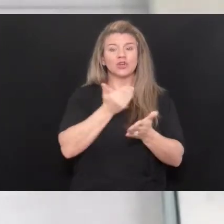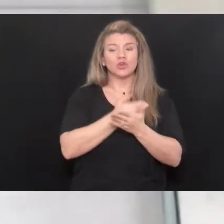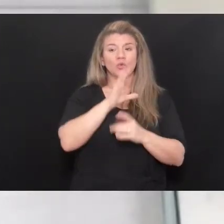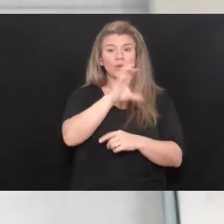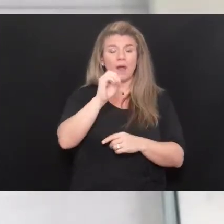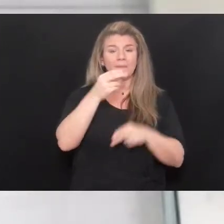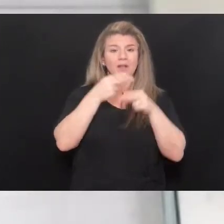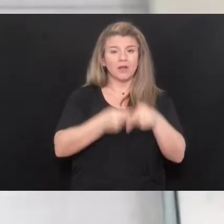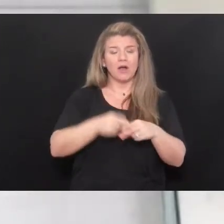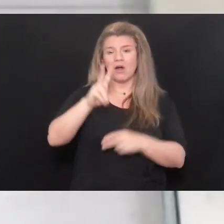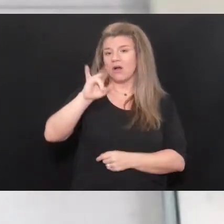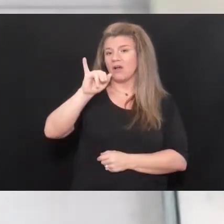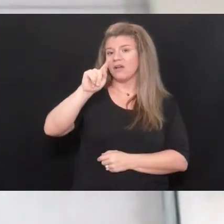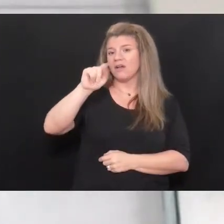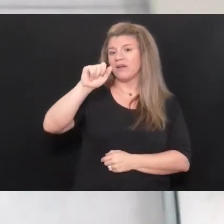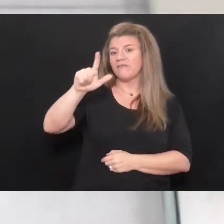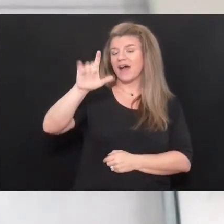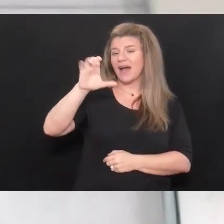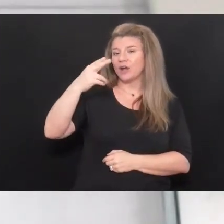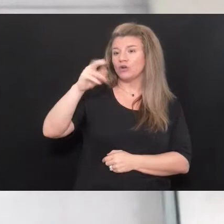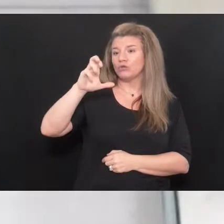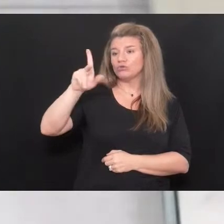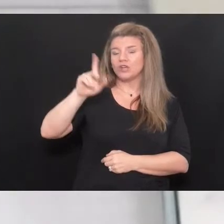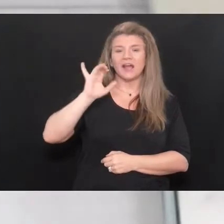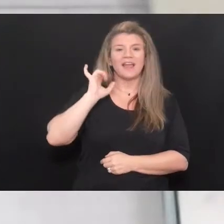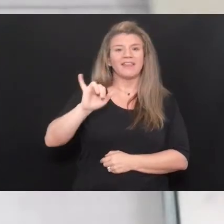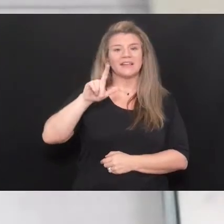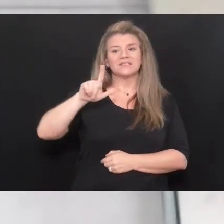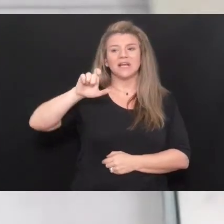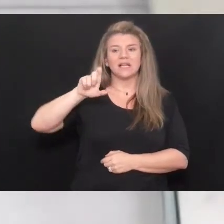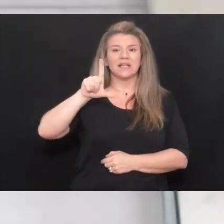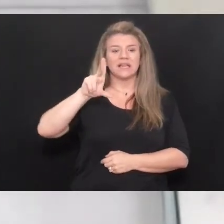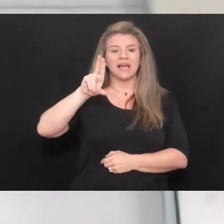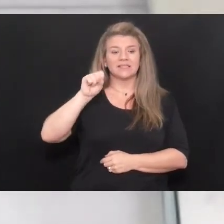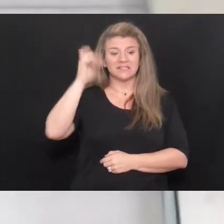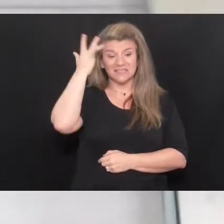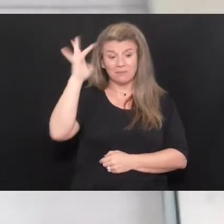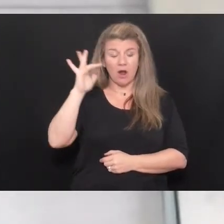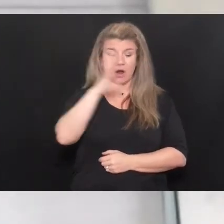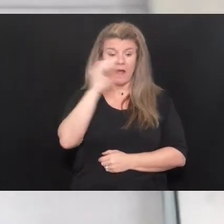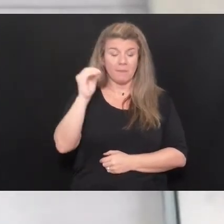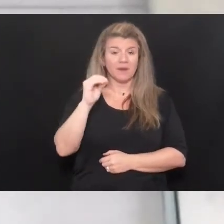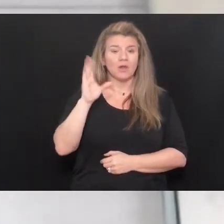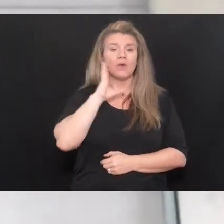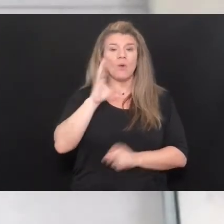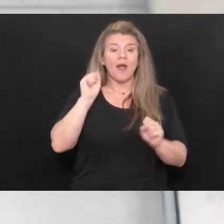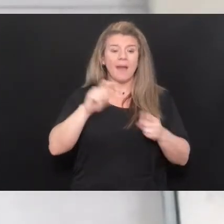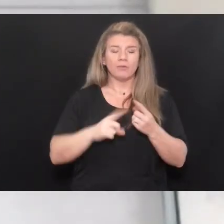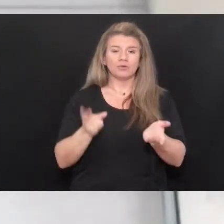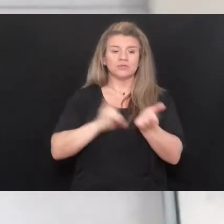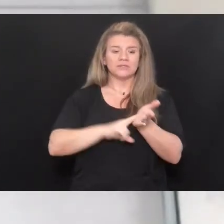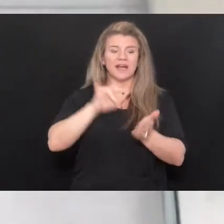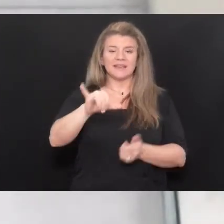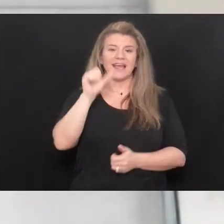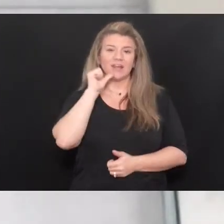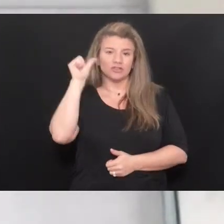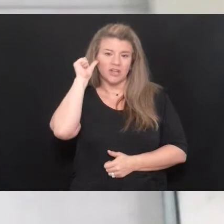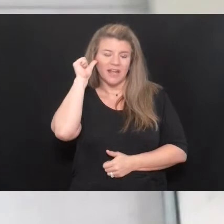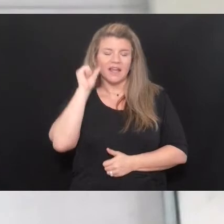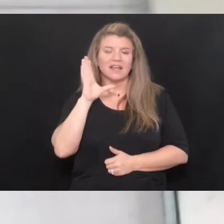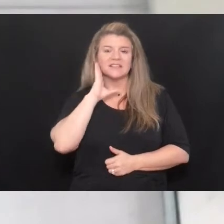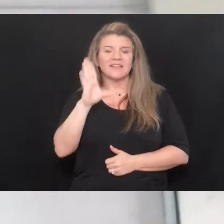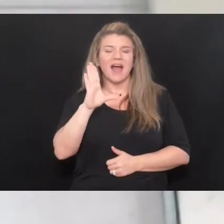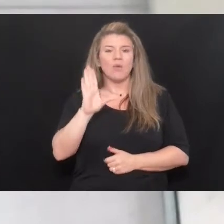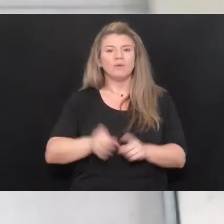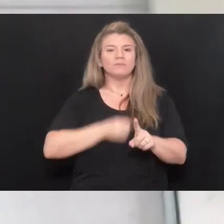is a LexSmart Nexus company. We were able to sign that yesterday. So that will implement an